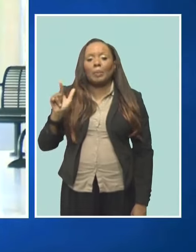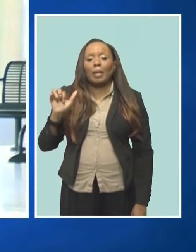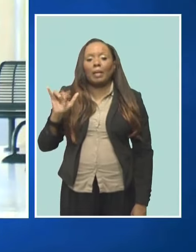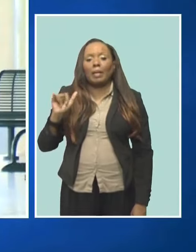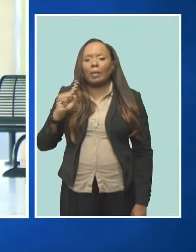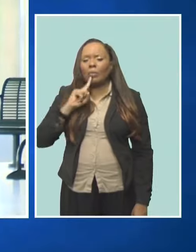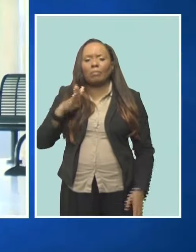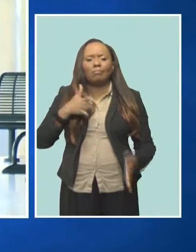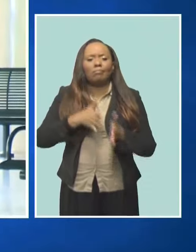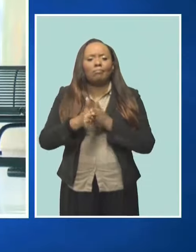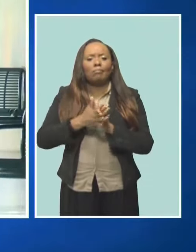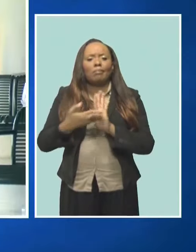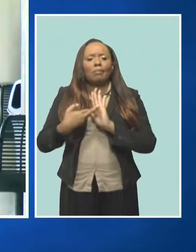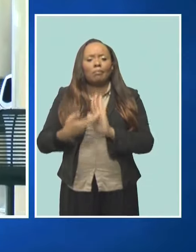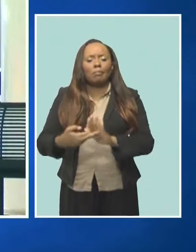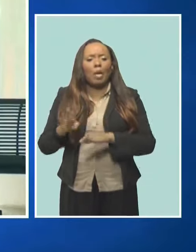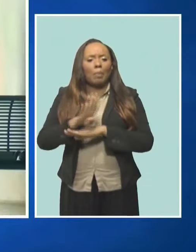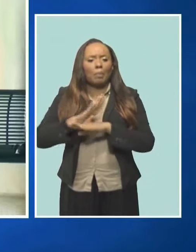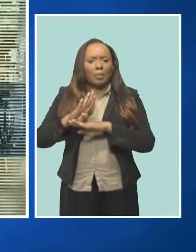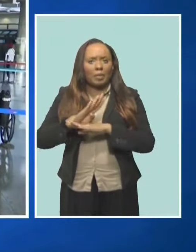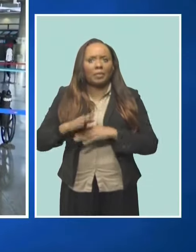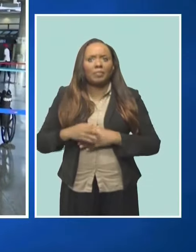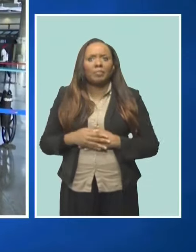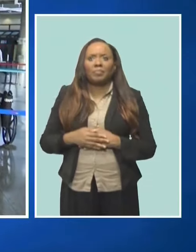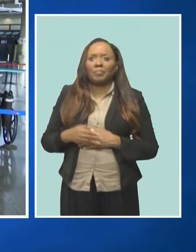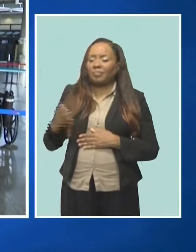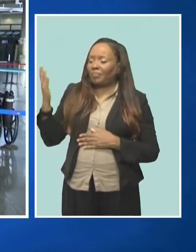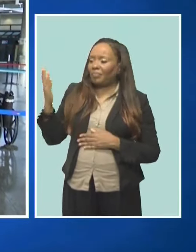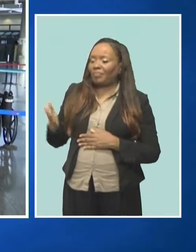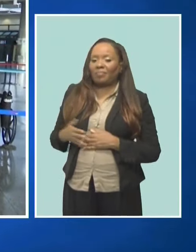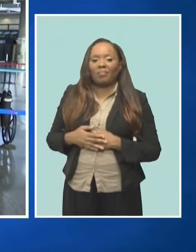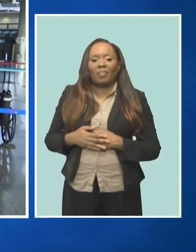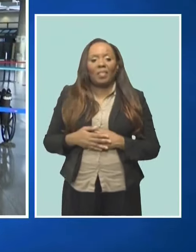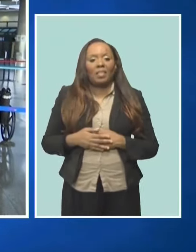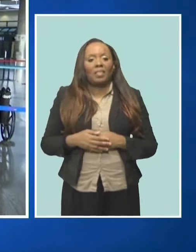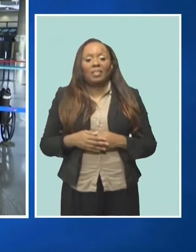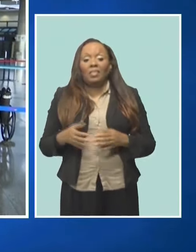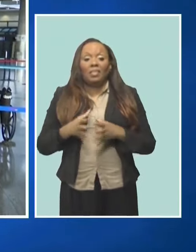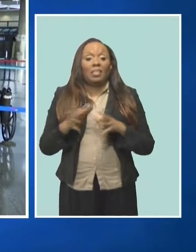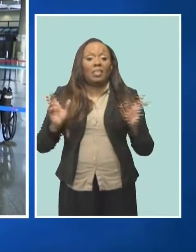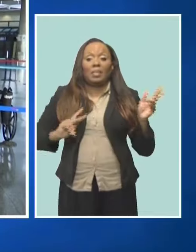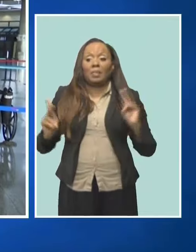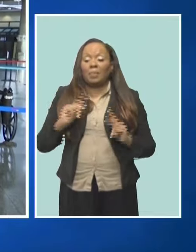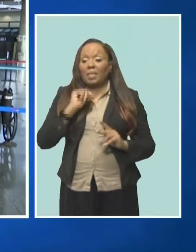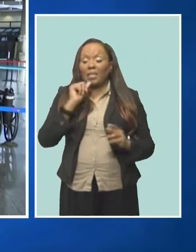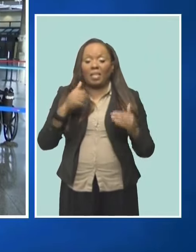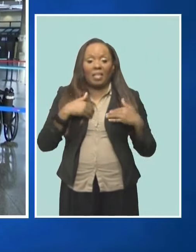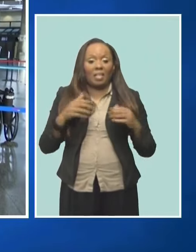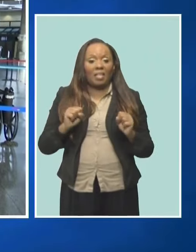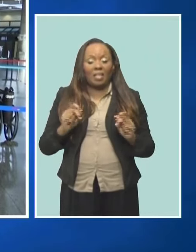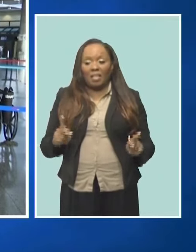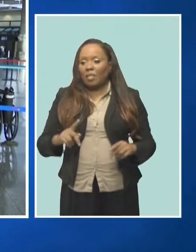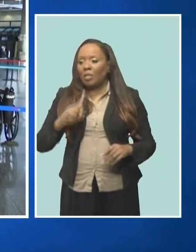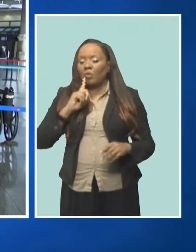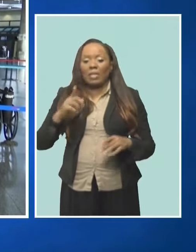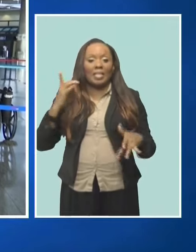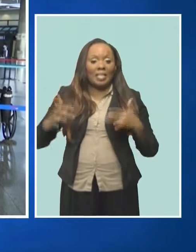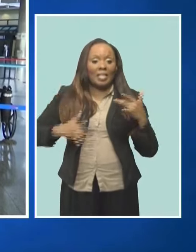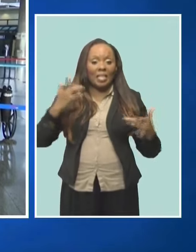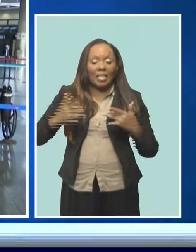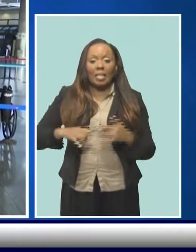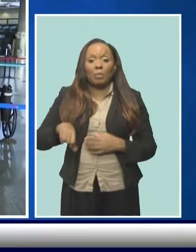internationally. Because this is an opportunity that not everybody gets in their lifetime. So I'm really excited, really proud to be